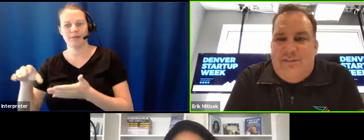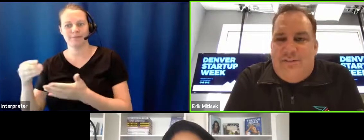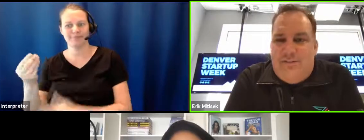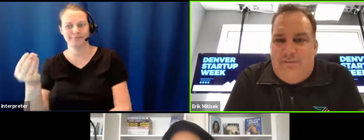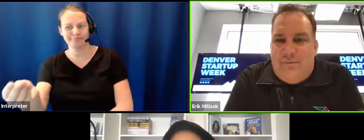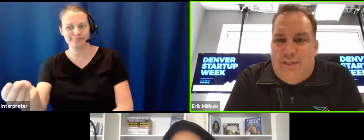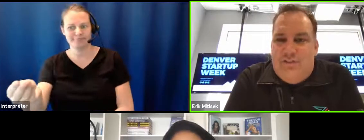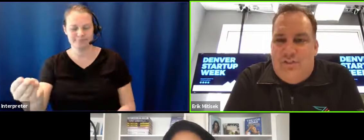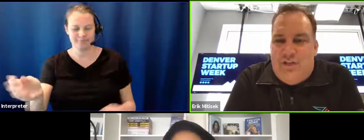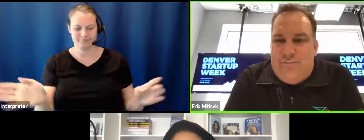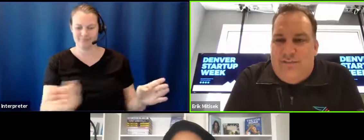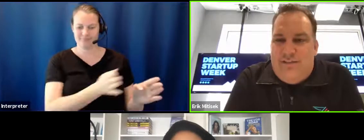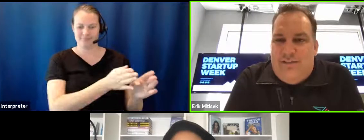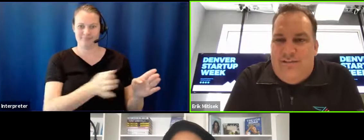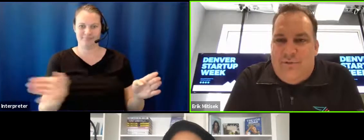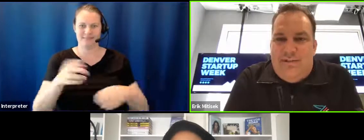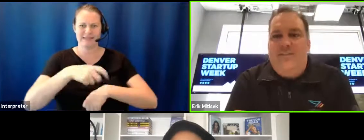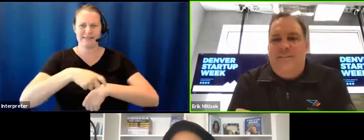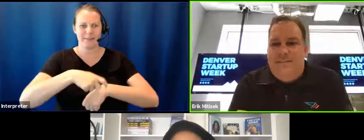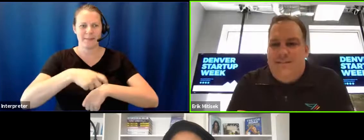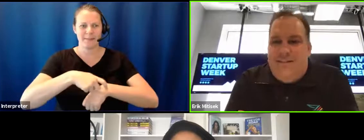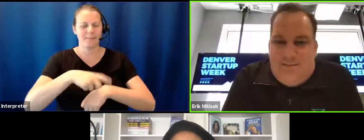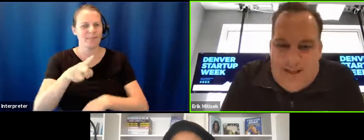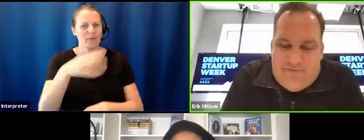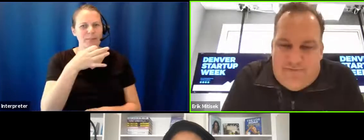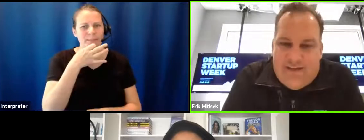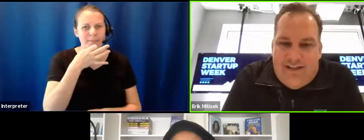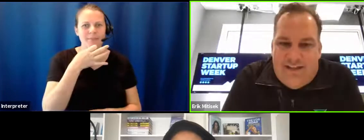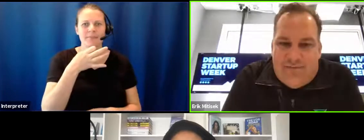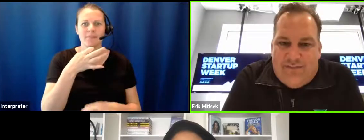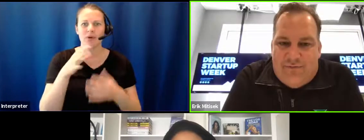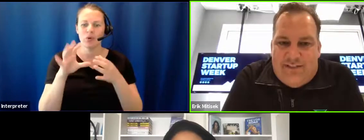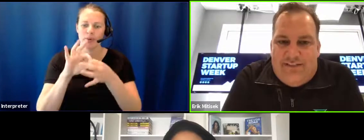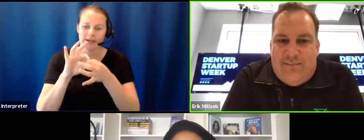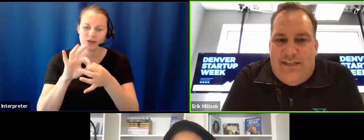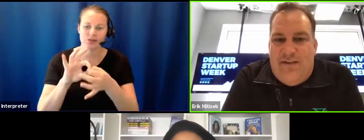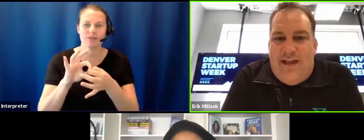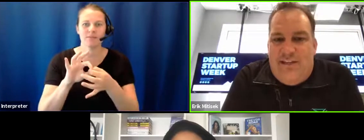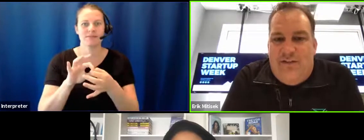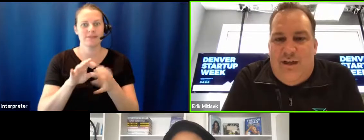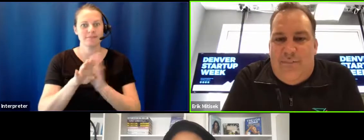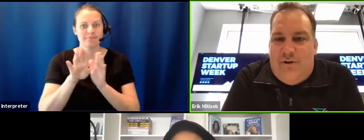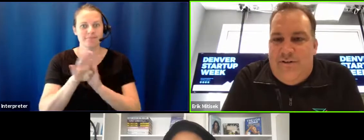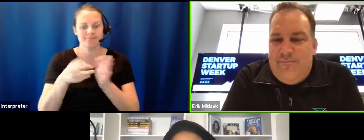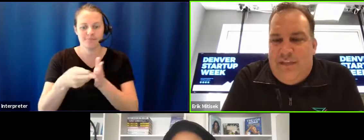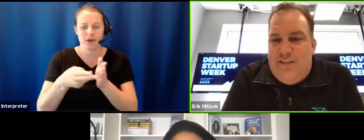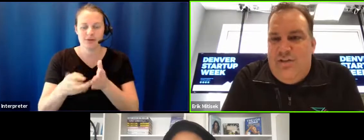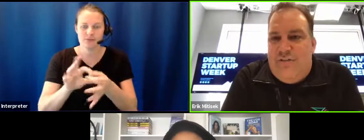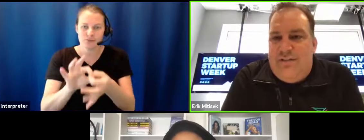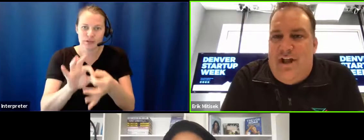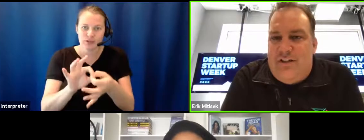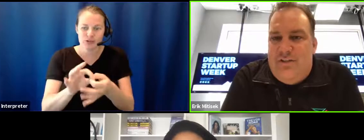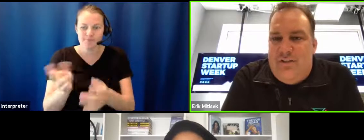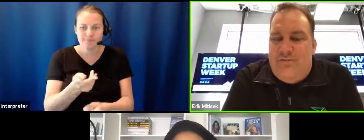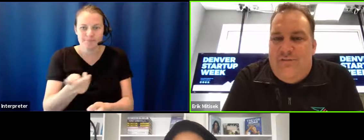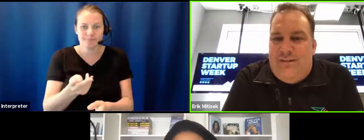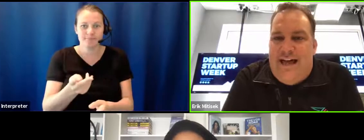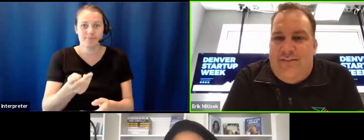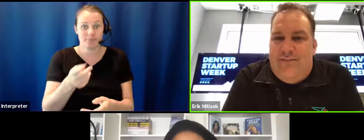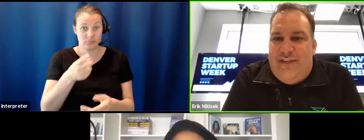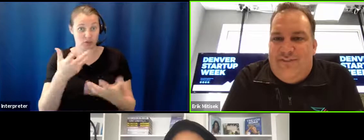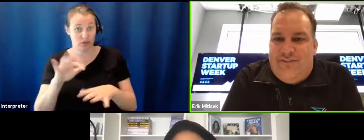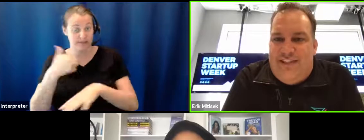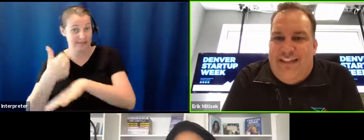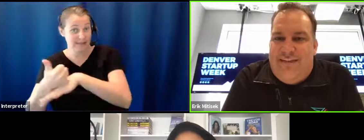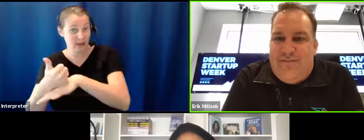you are a master of relationships and building authenticity in your life. Was it something that you had queued up, or did you have to talk to a